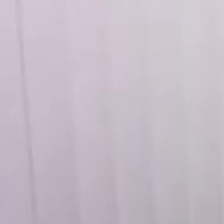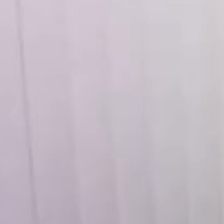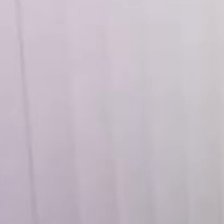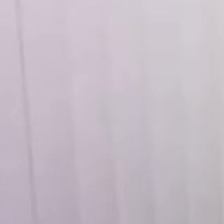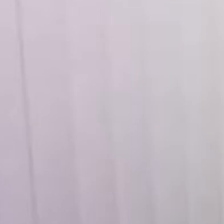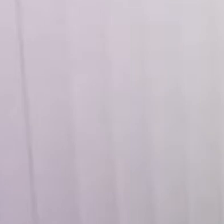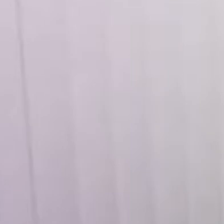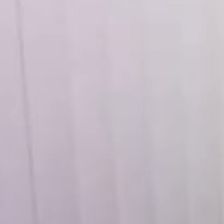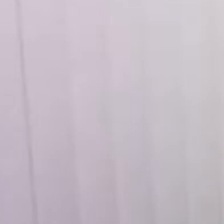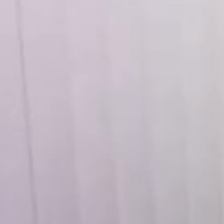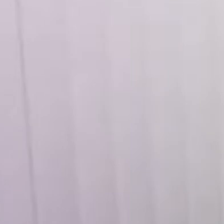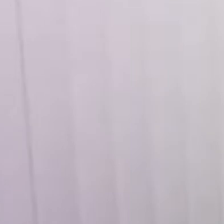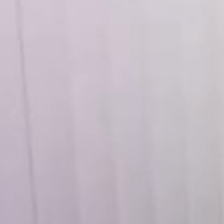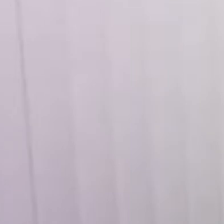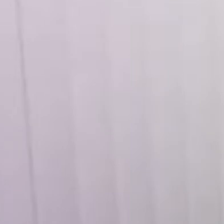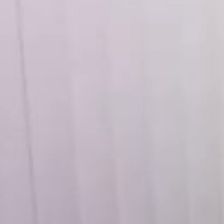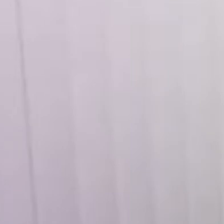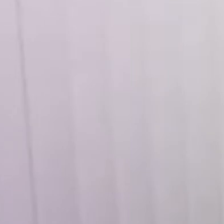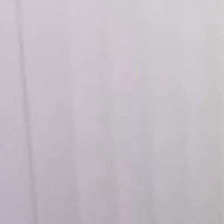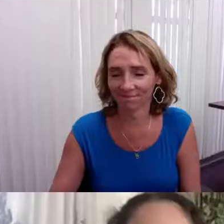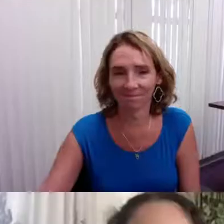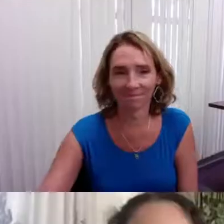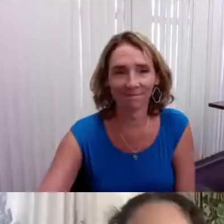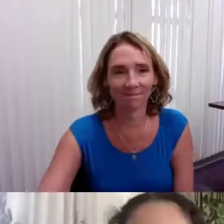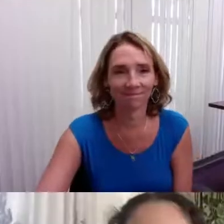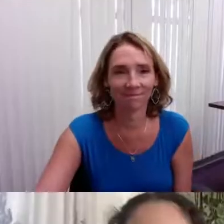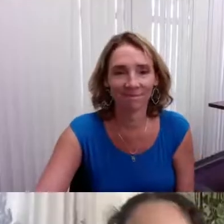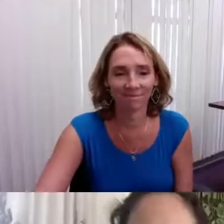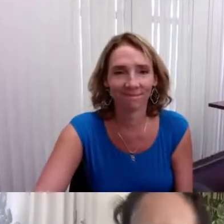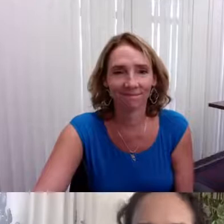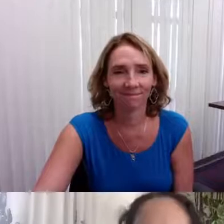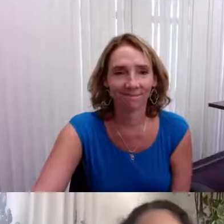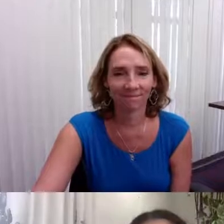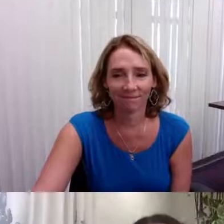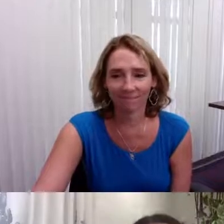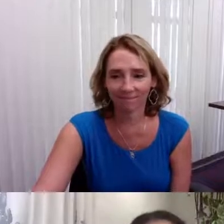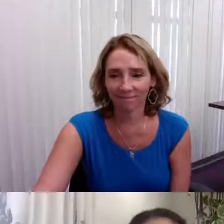from Primary.health. And welcome to the two of you. Thank you.